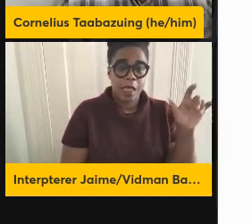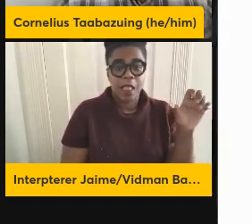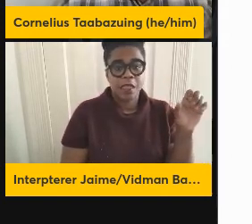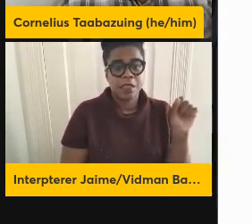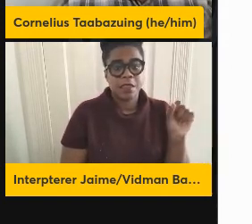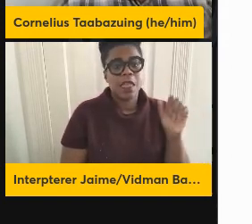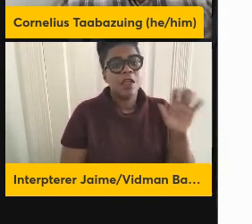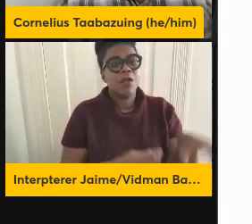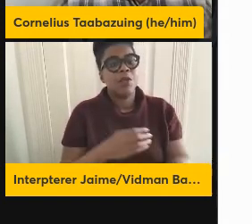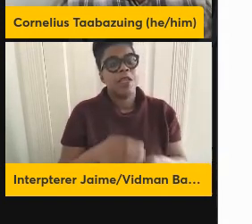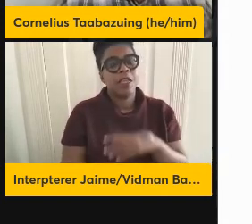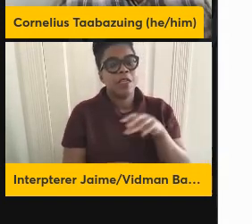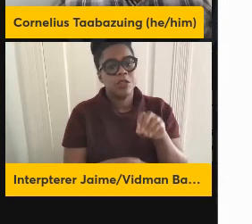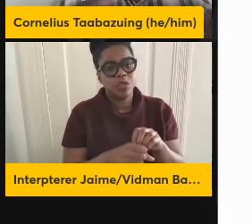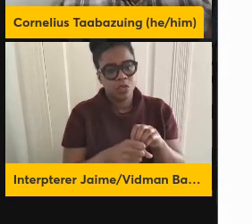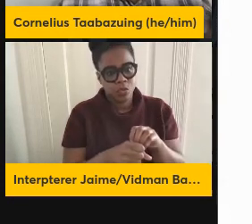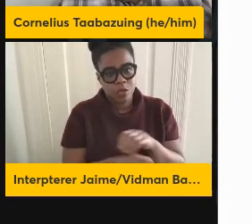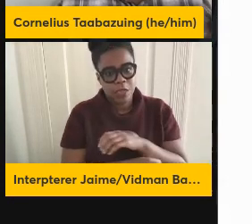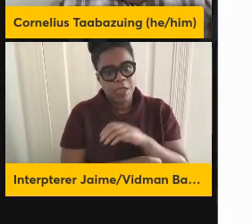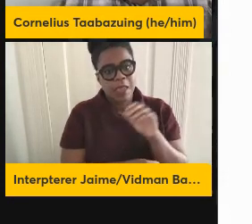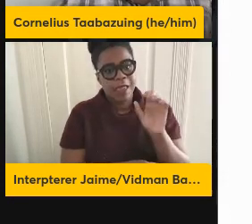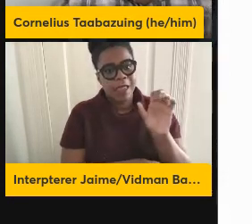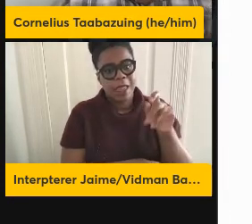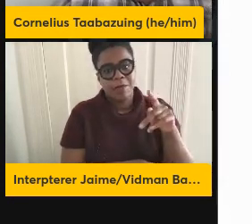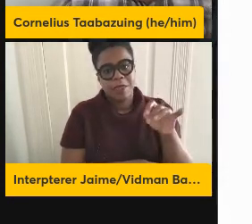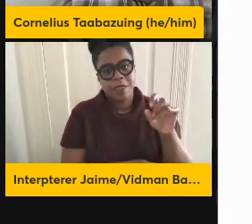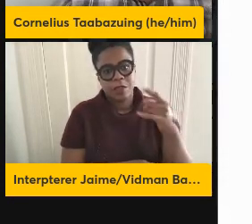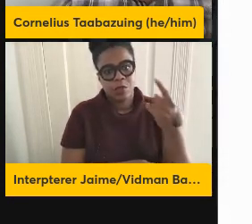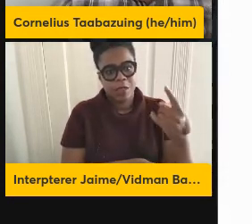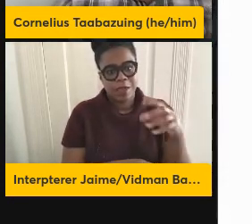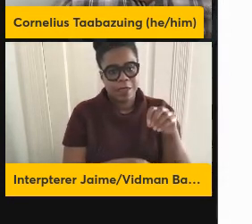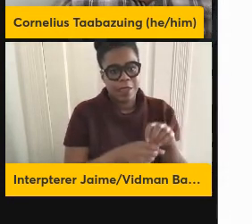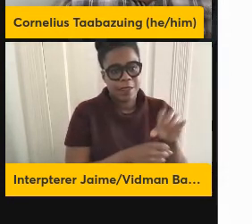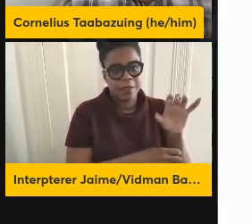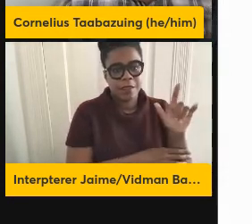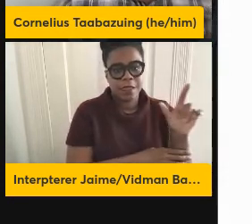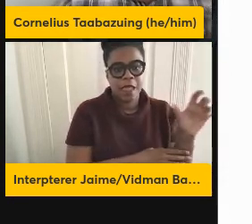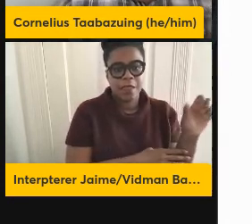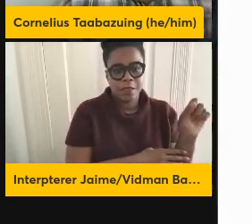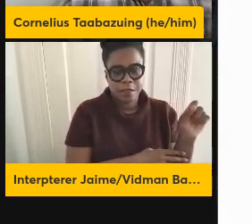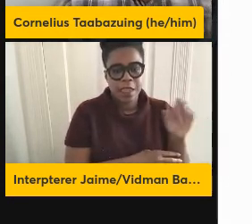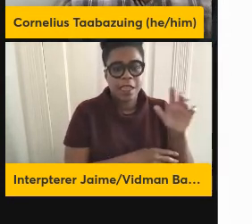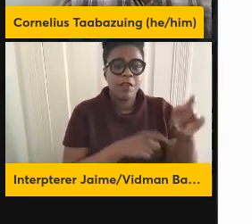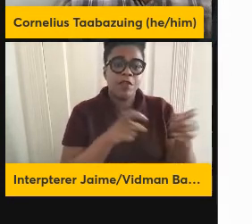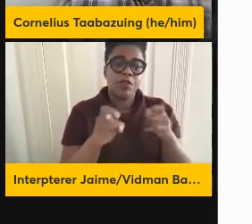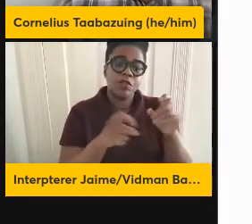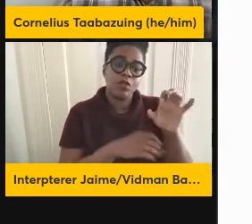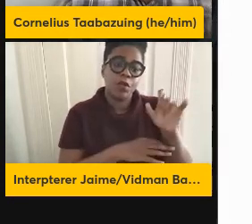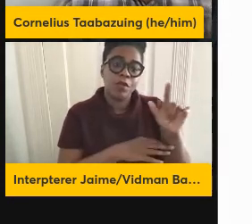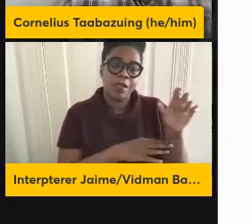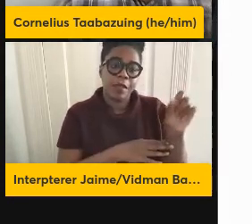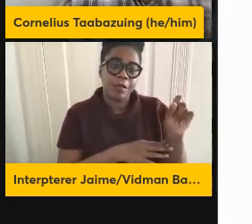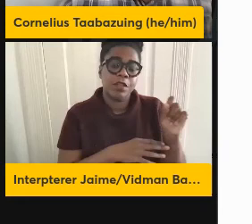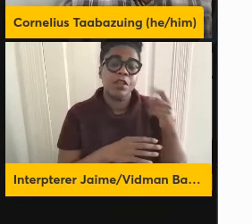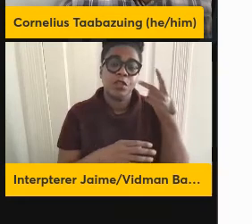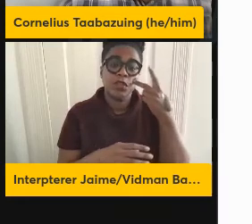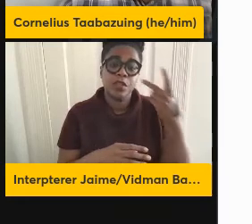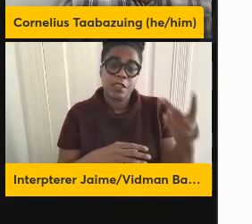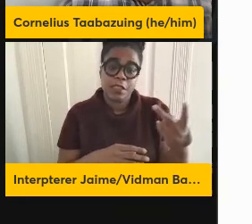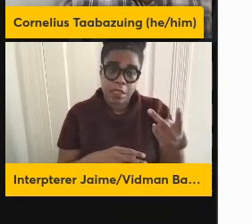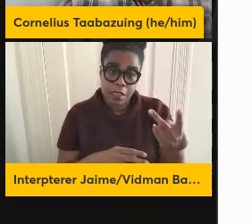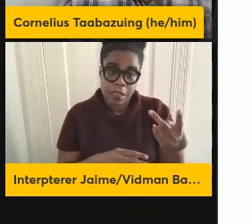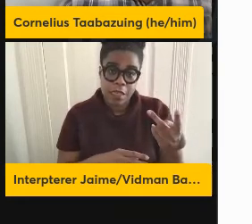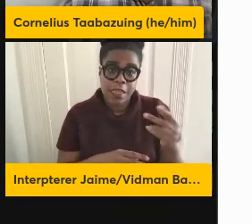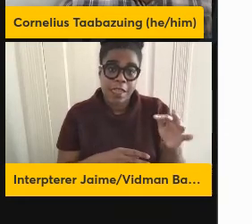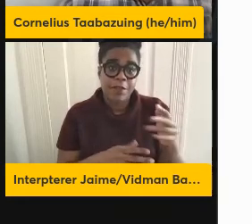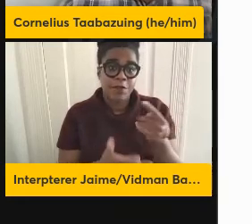these different variants of caspase-1 back into the cells. And so here are our control cells. What you see is that if you